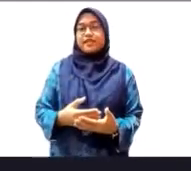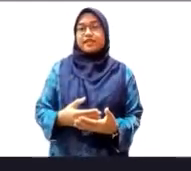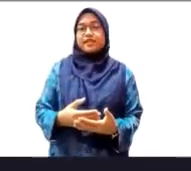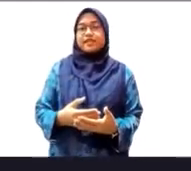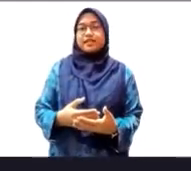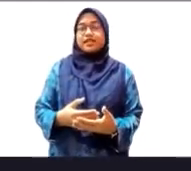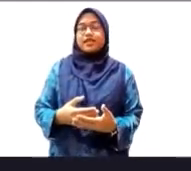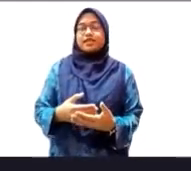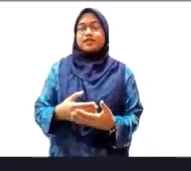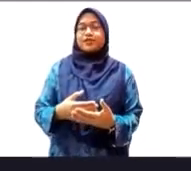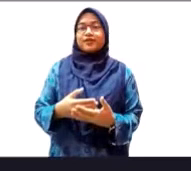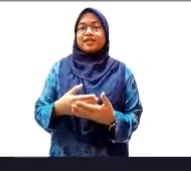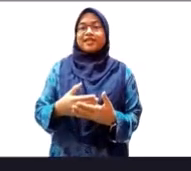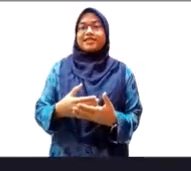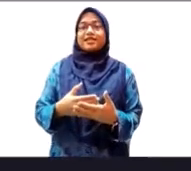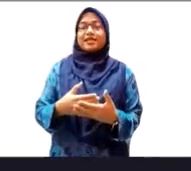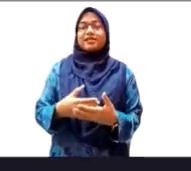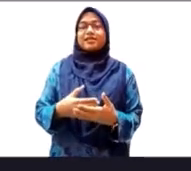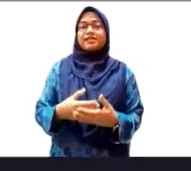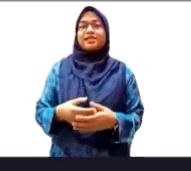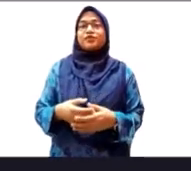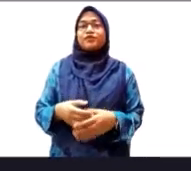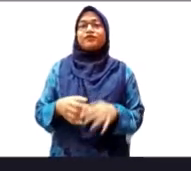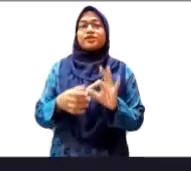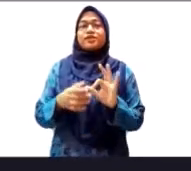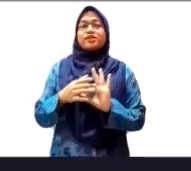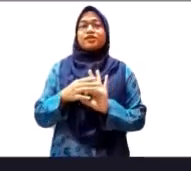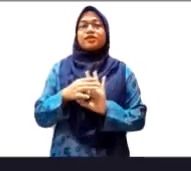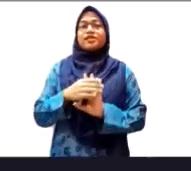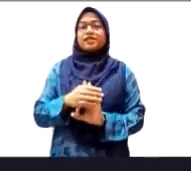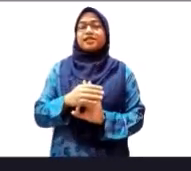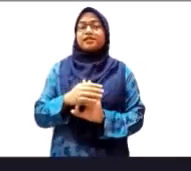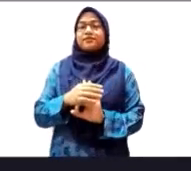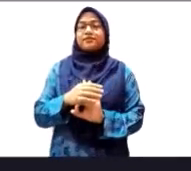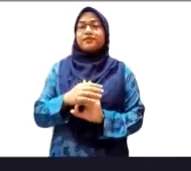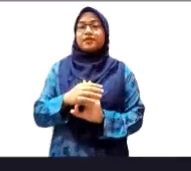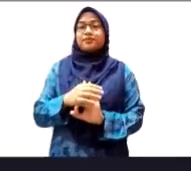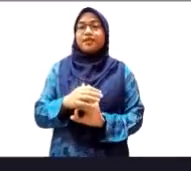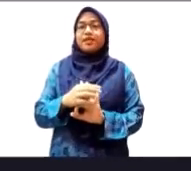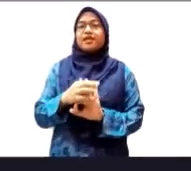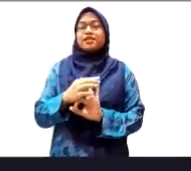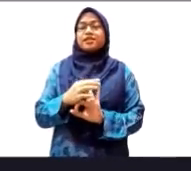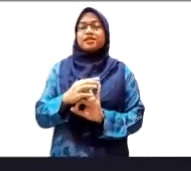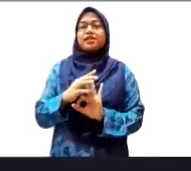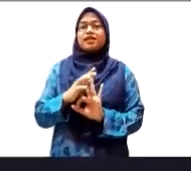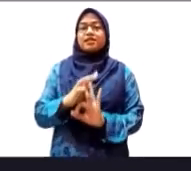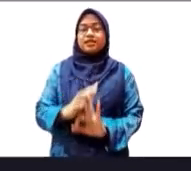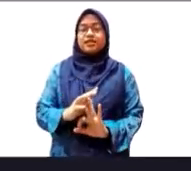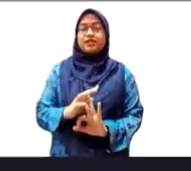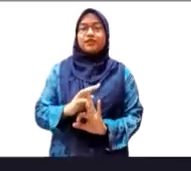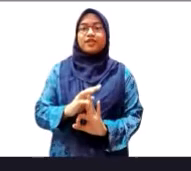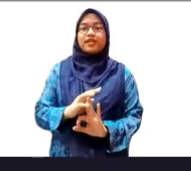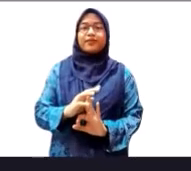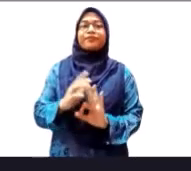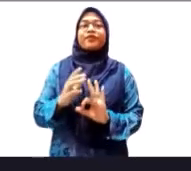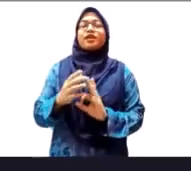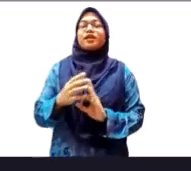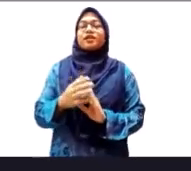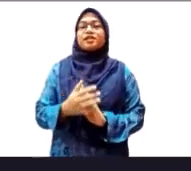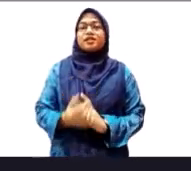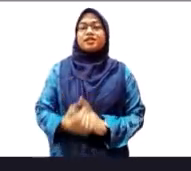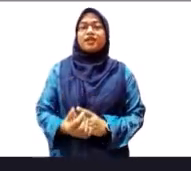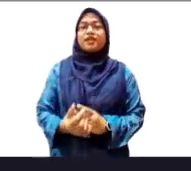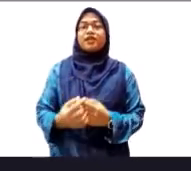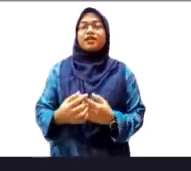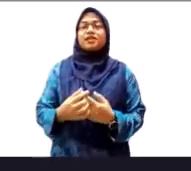descriptive analysis. So in this analysis, we'll focus on section B, section C, and section D only.